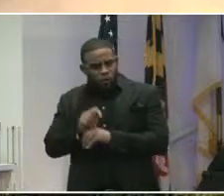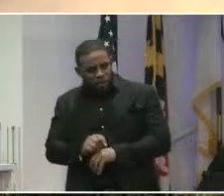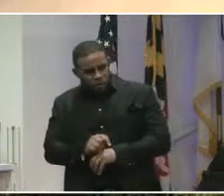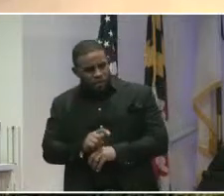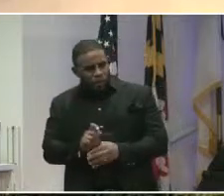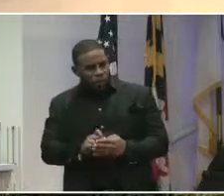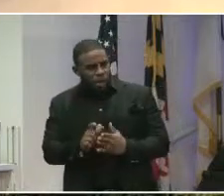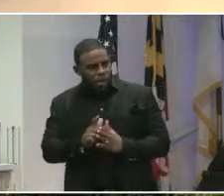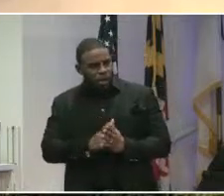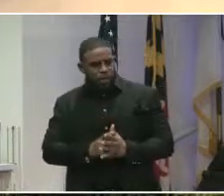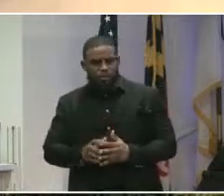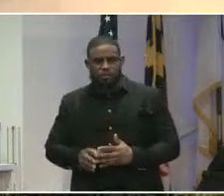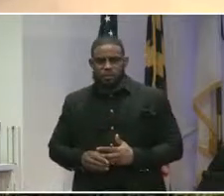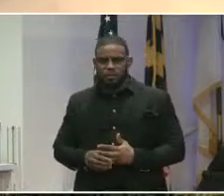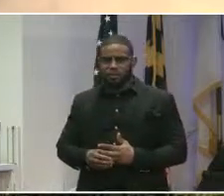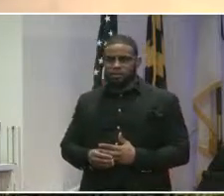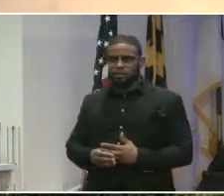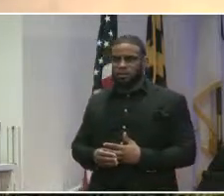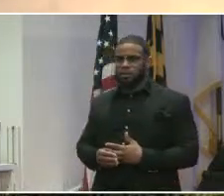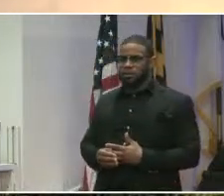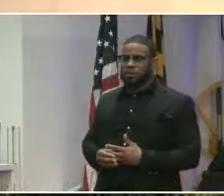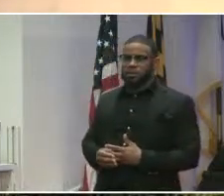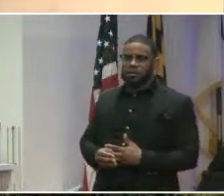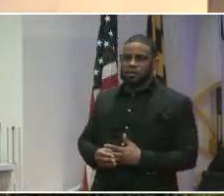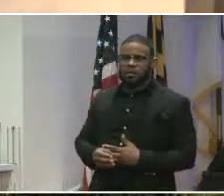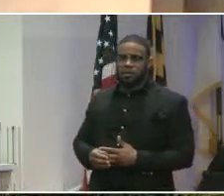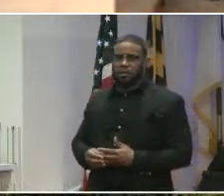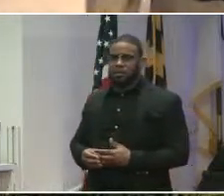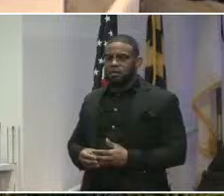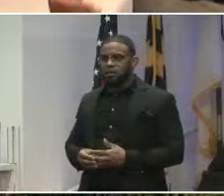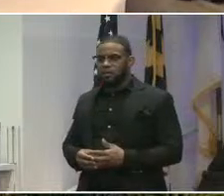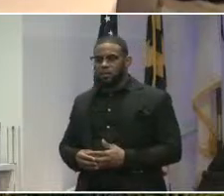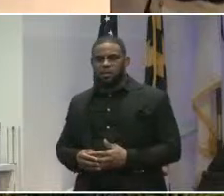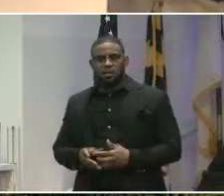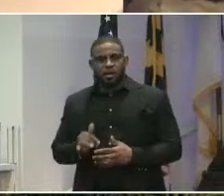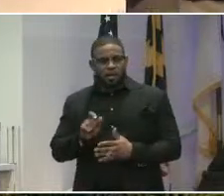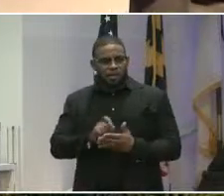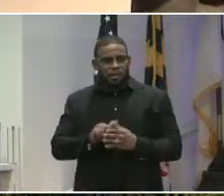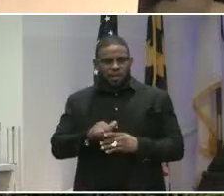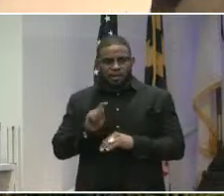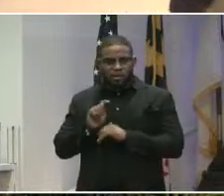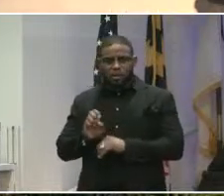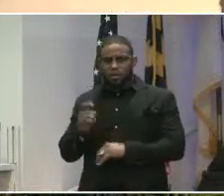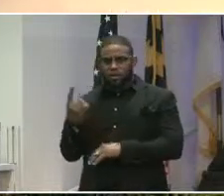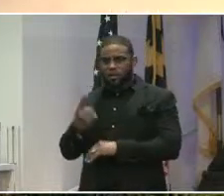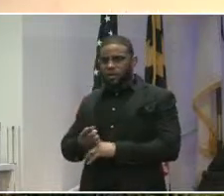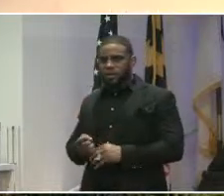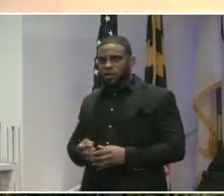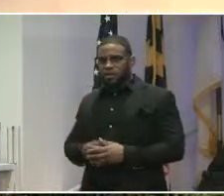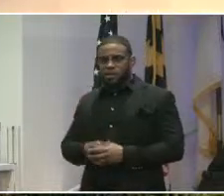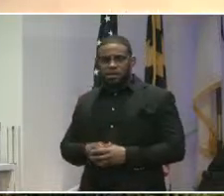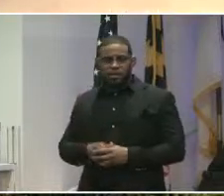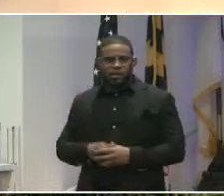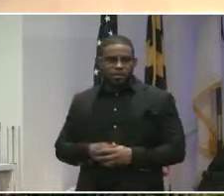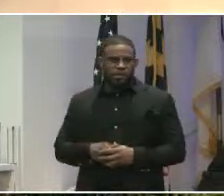and written law. It had to be written, and it was in the tradition of the day.